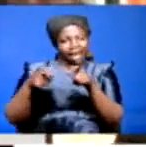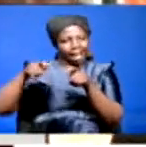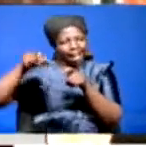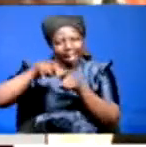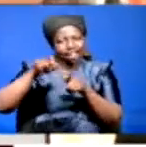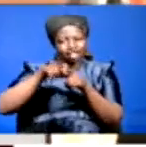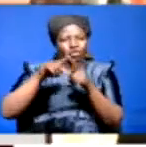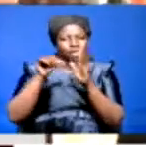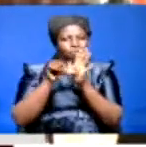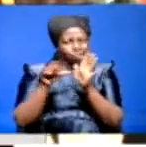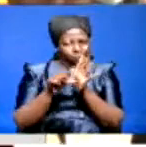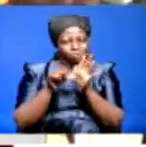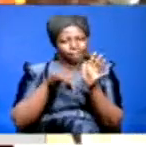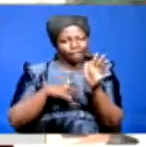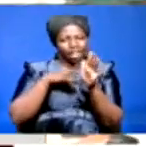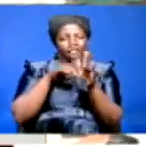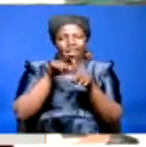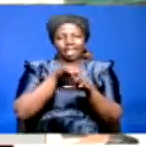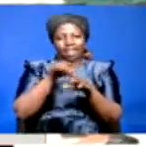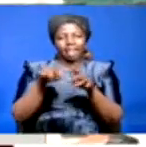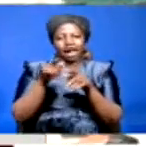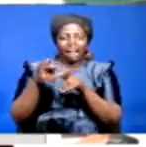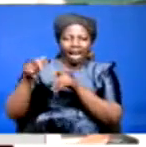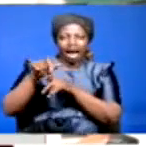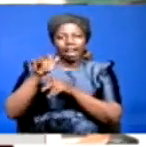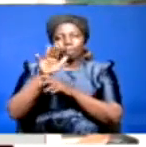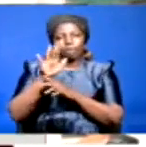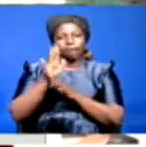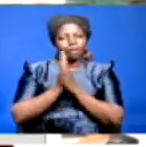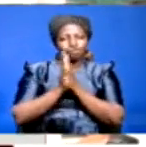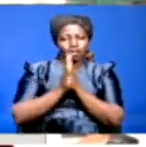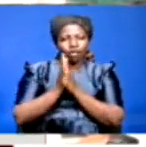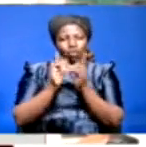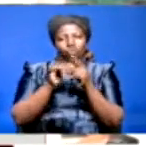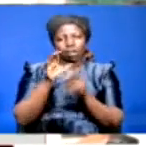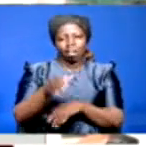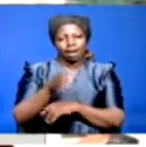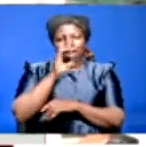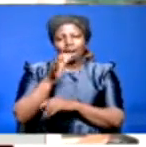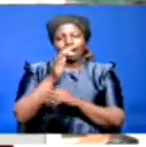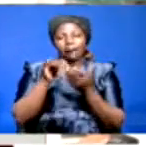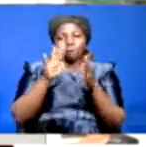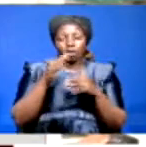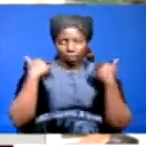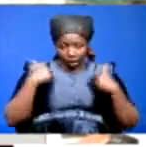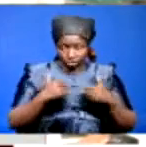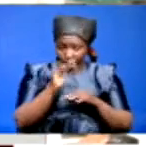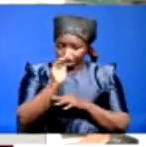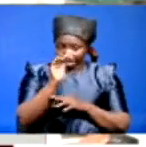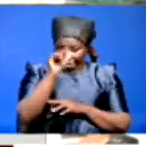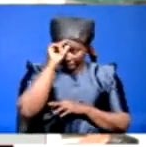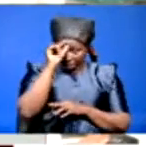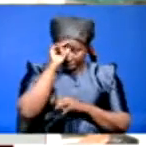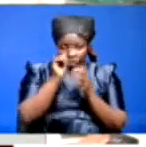guilt and increase their compulsion to drink. I'm urging our community and the government and the families